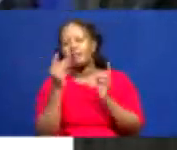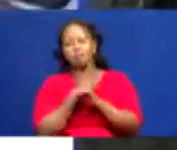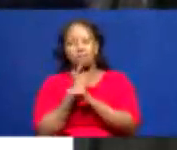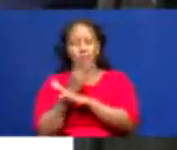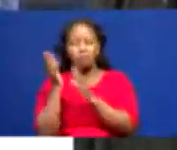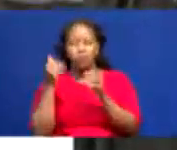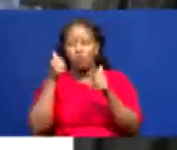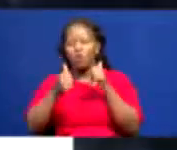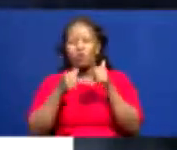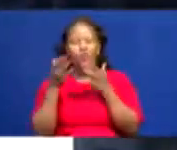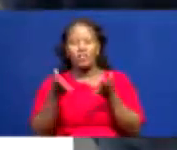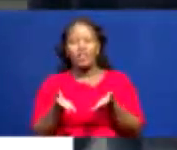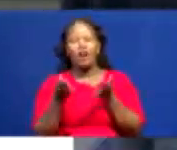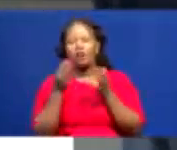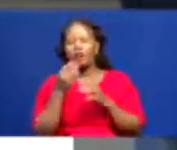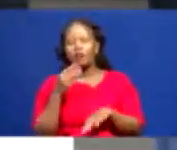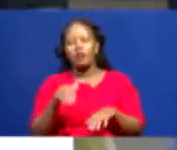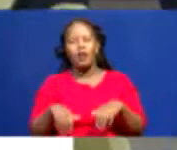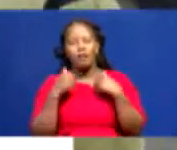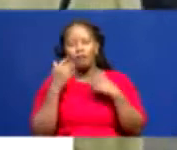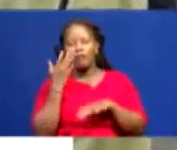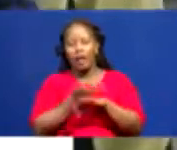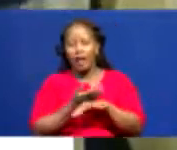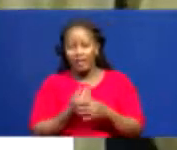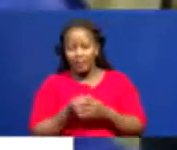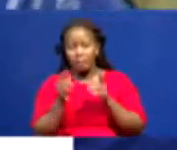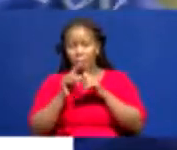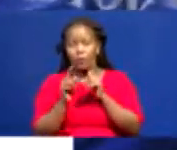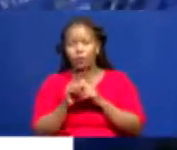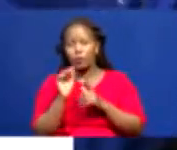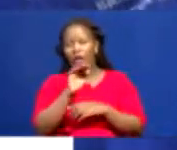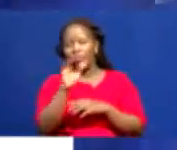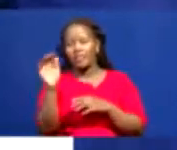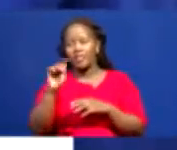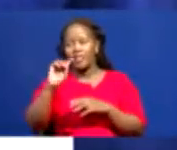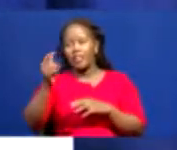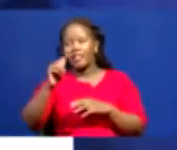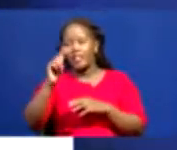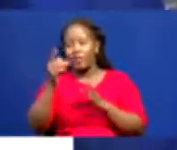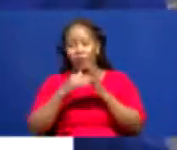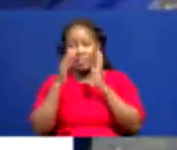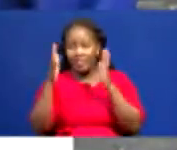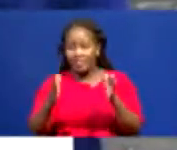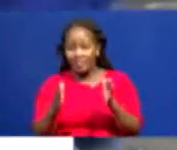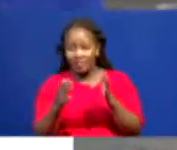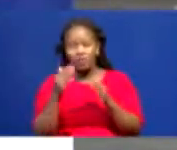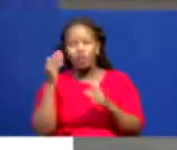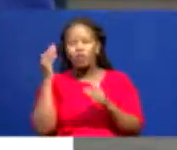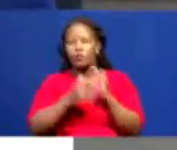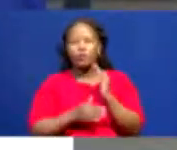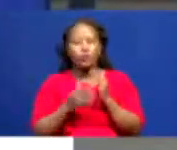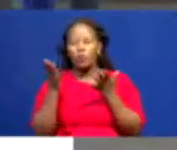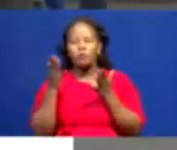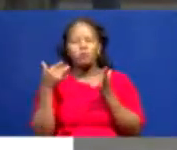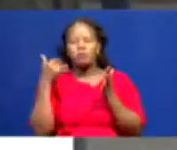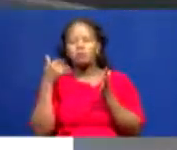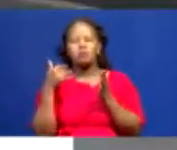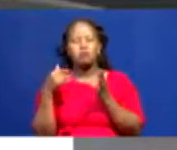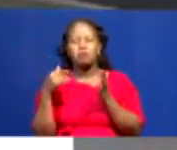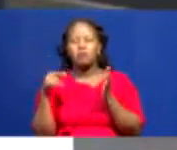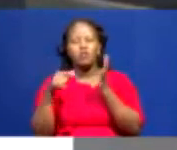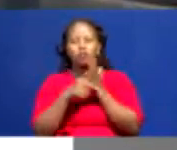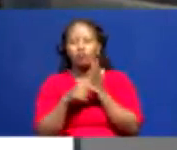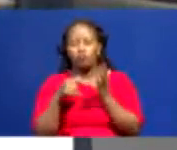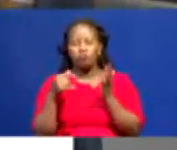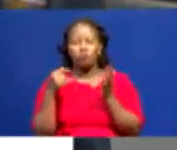are making life unbearable. They, at the same time, urged the Kenya Kwanza leaders to desist from dragging the name of the immediate former president,